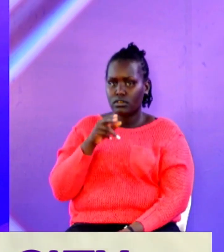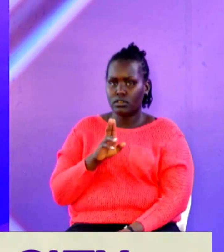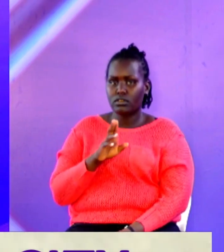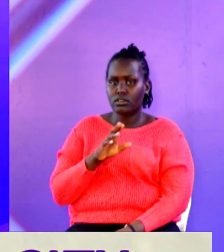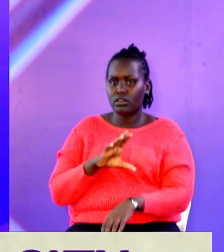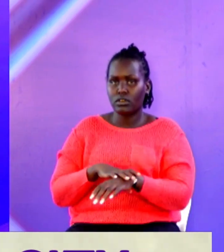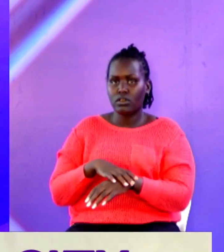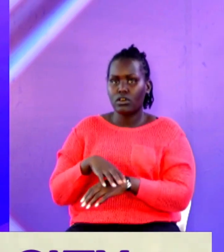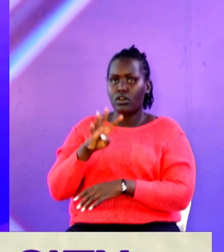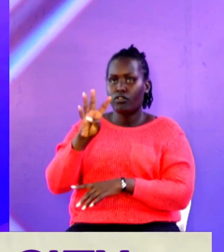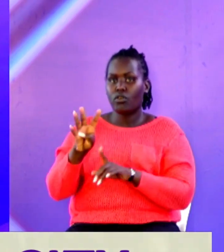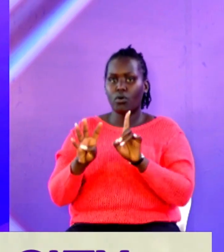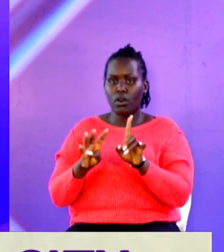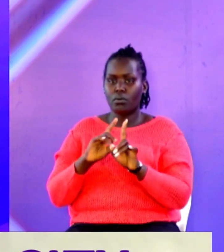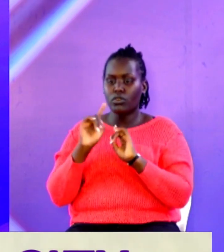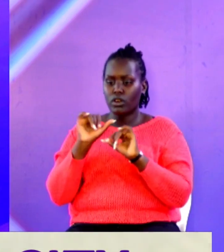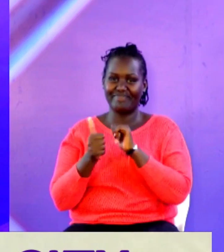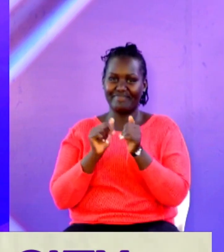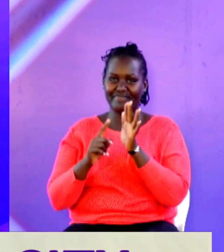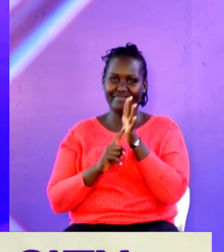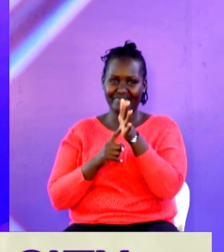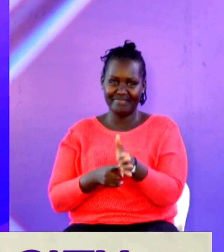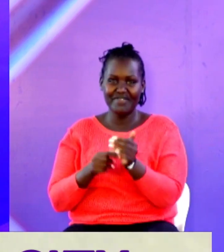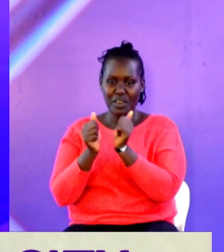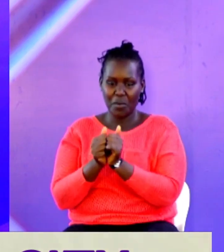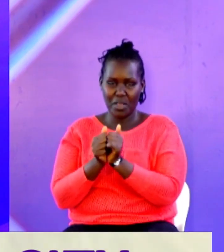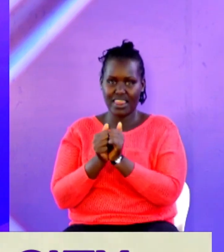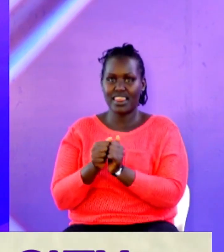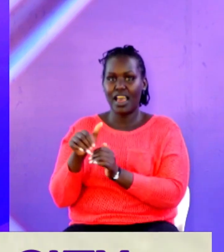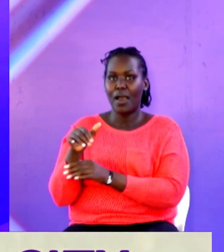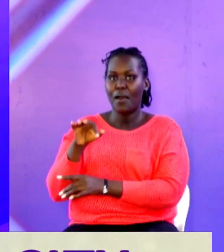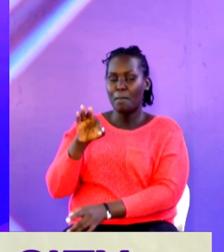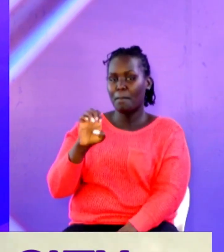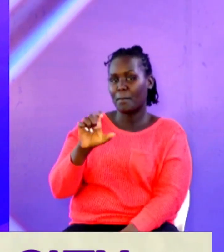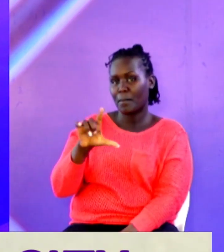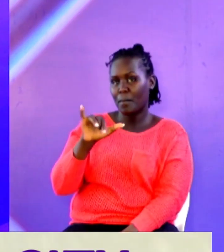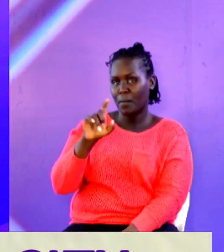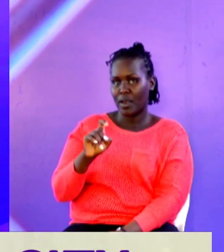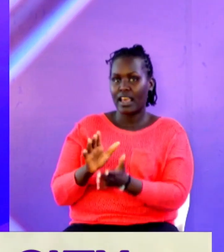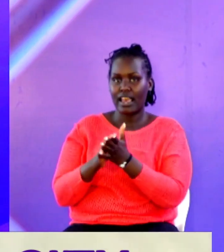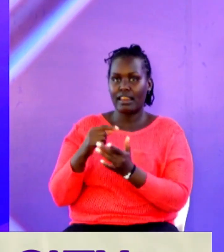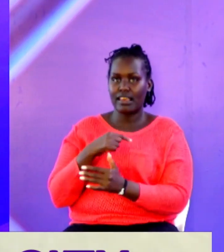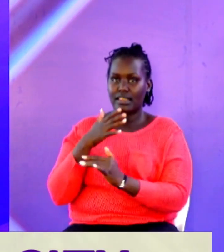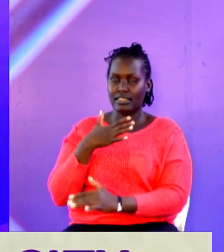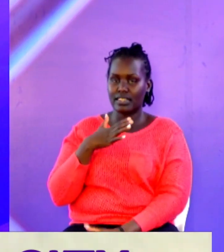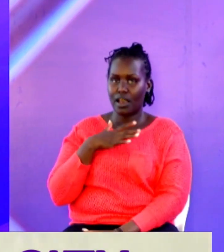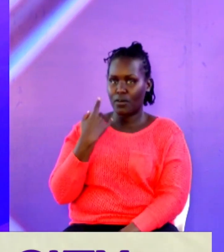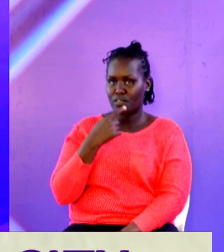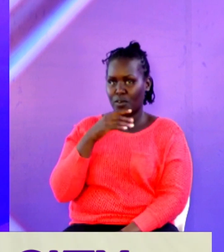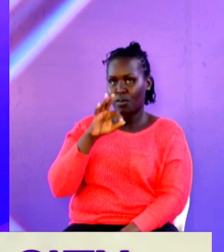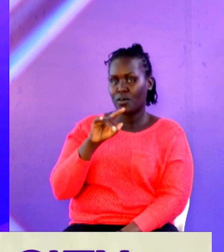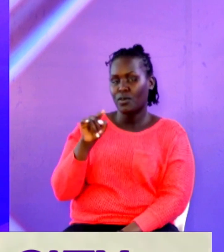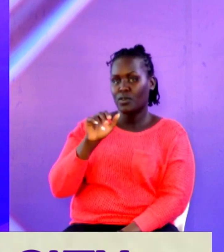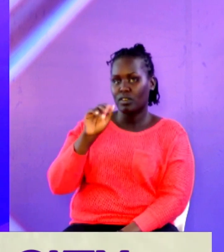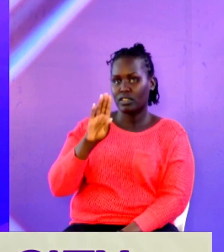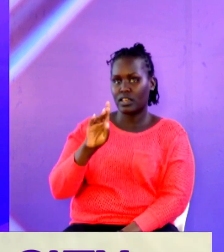4-1. We shall be talking about all this. This is Felix Makona, and our guest is Zablon. Of course, we are going to